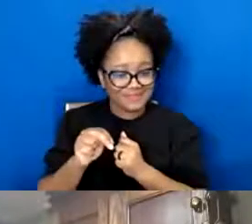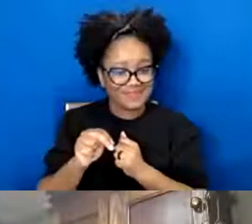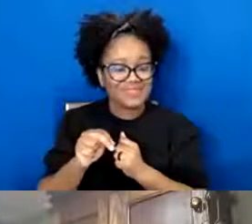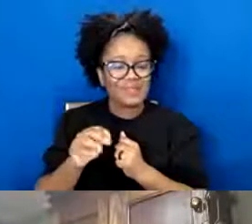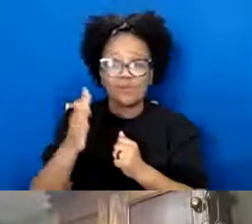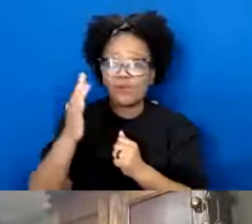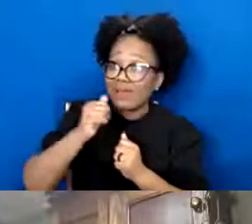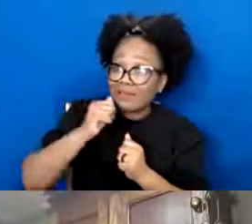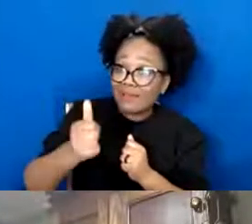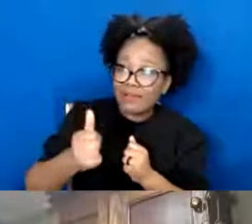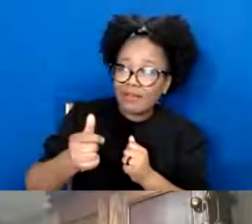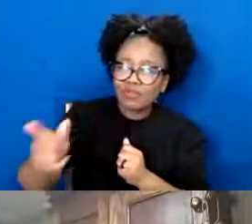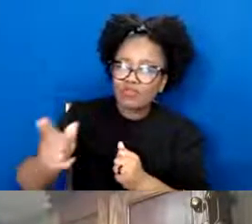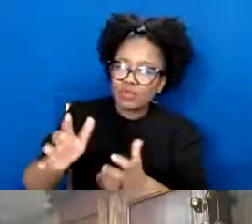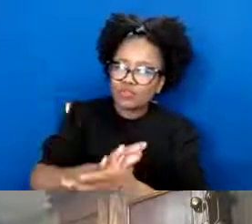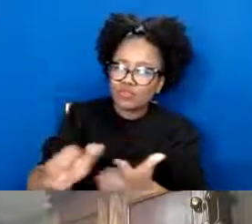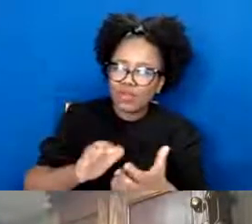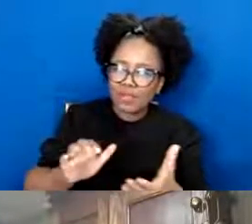police. Maybe.